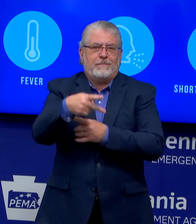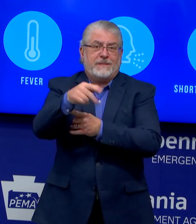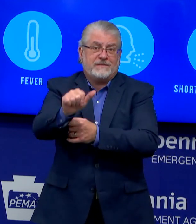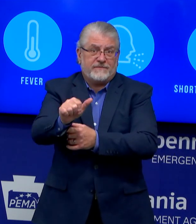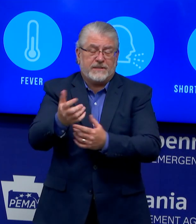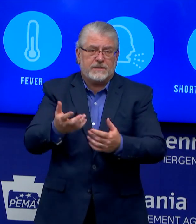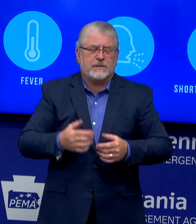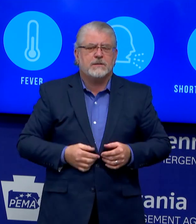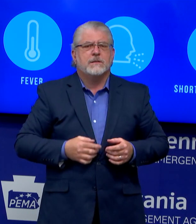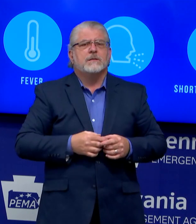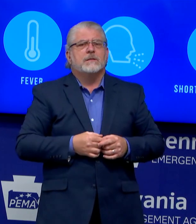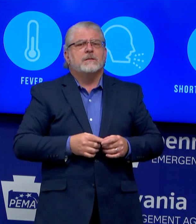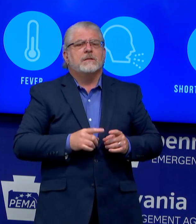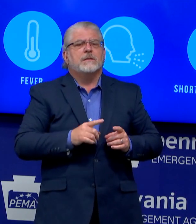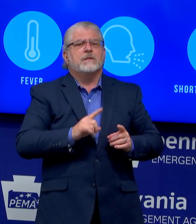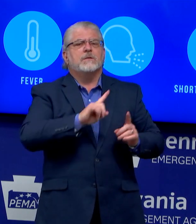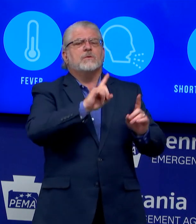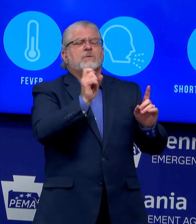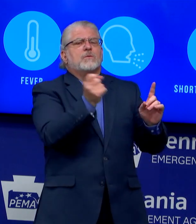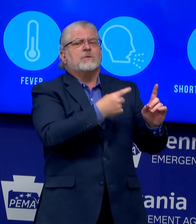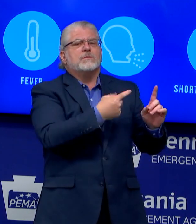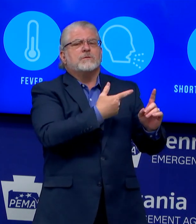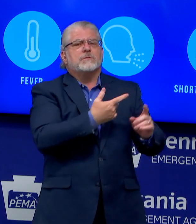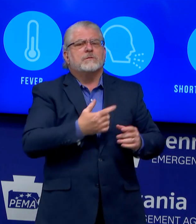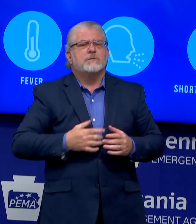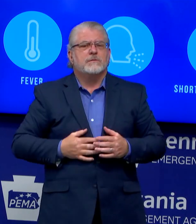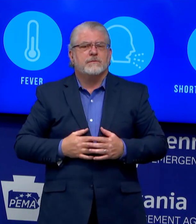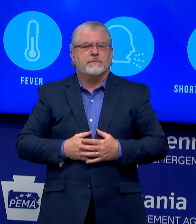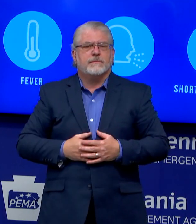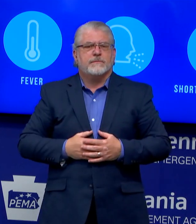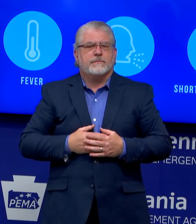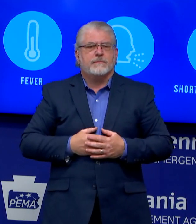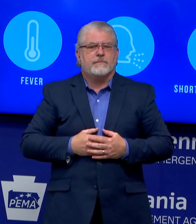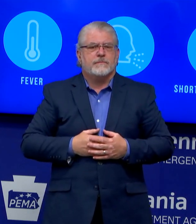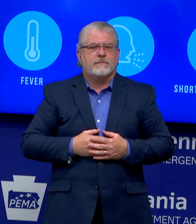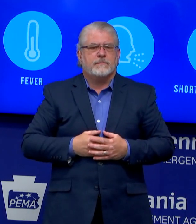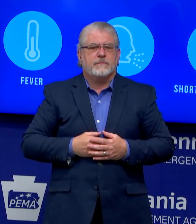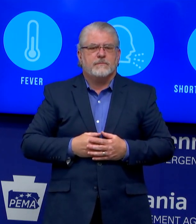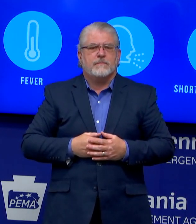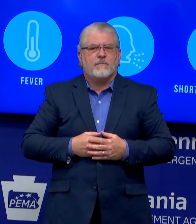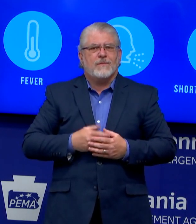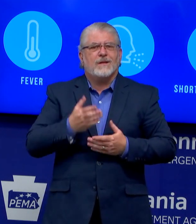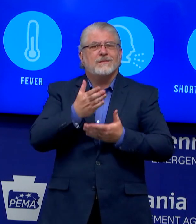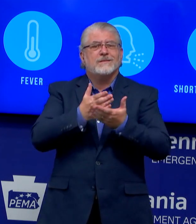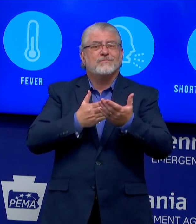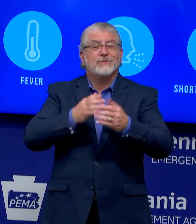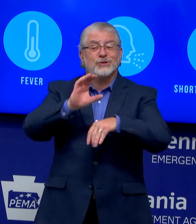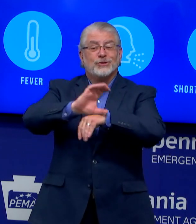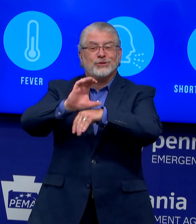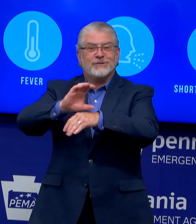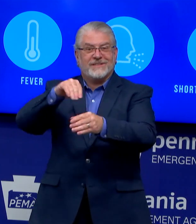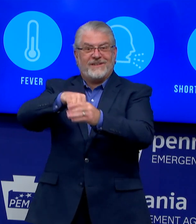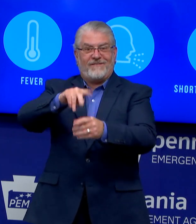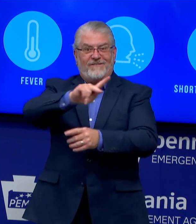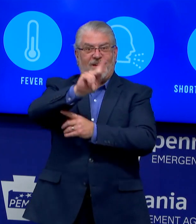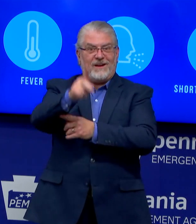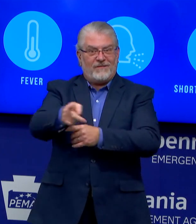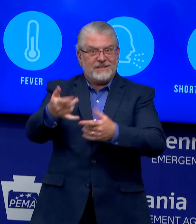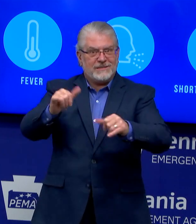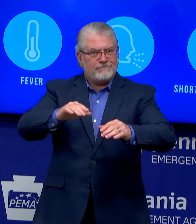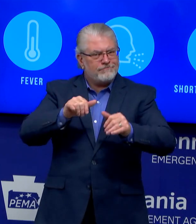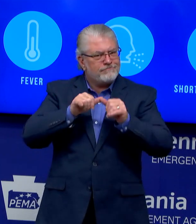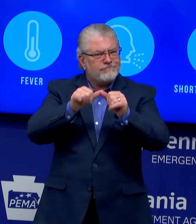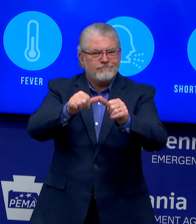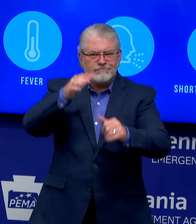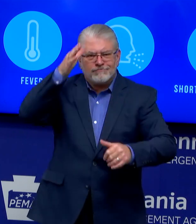to parishioners who don't have internet access to services? So I understand that people, especially during these